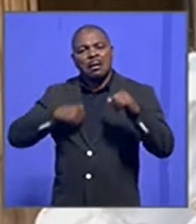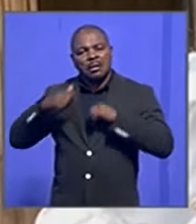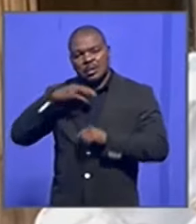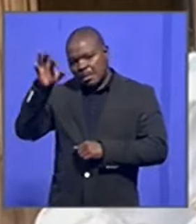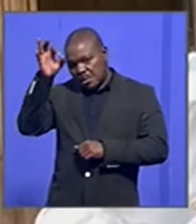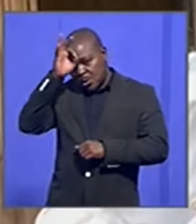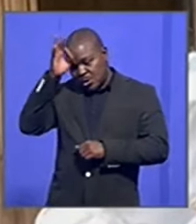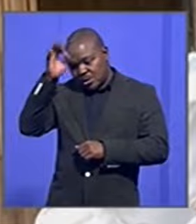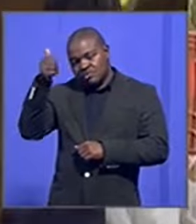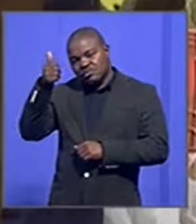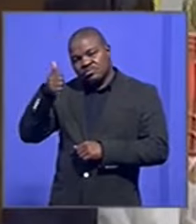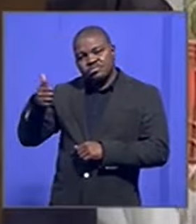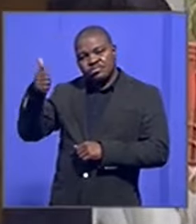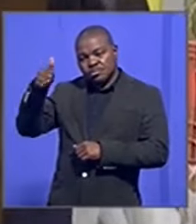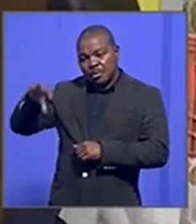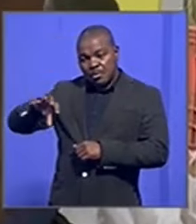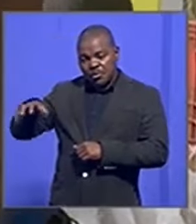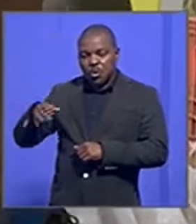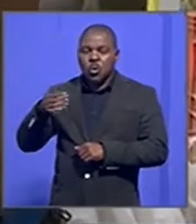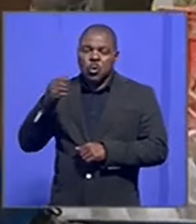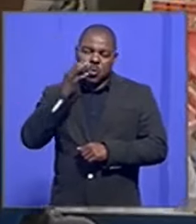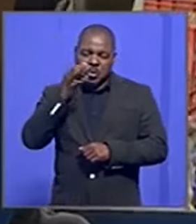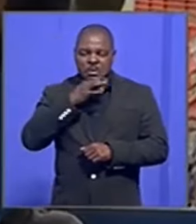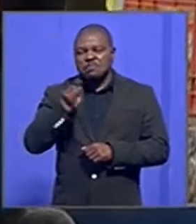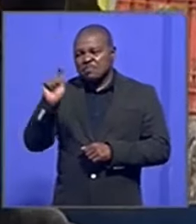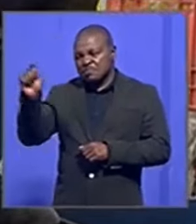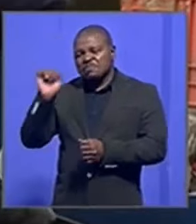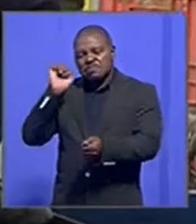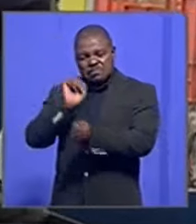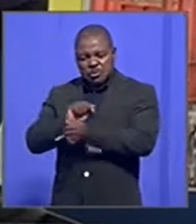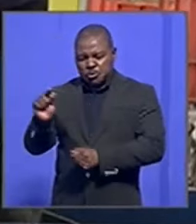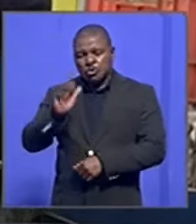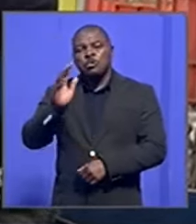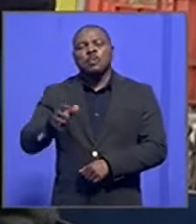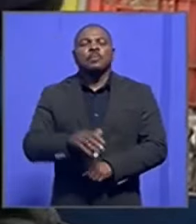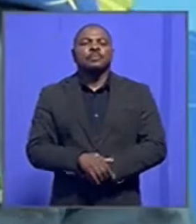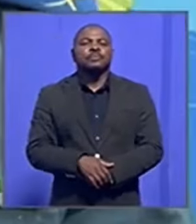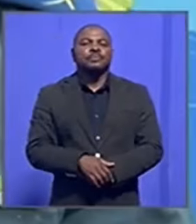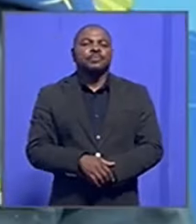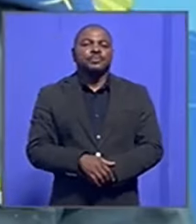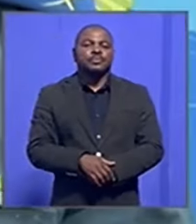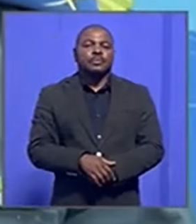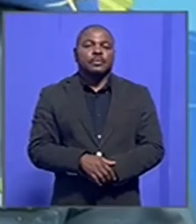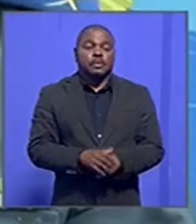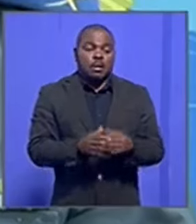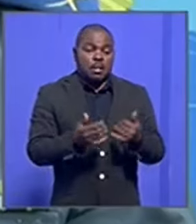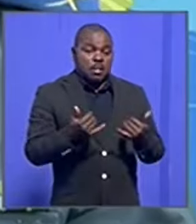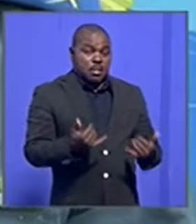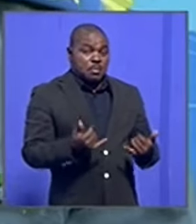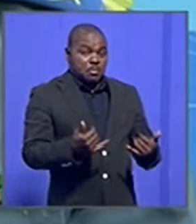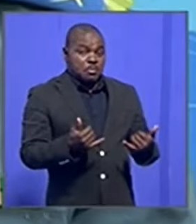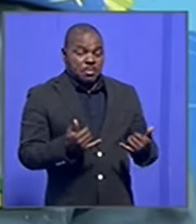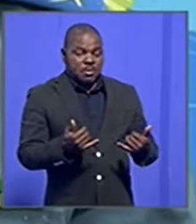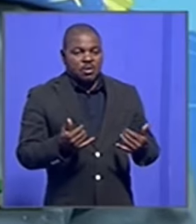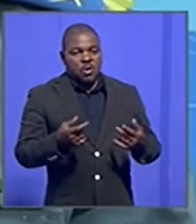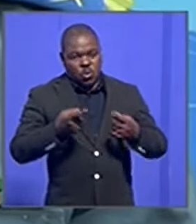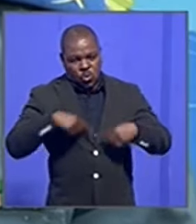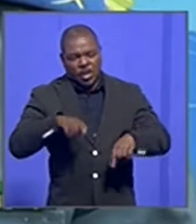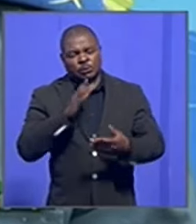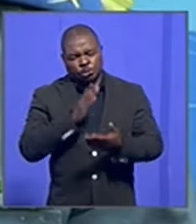sepodisa province o tile moko gore bapelelwa batlile go tshwarwa mo bogautshwaneng. At the moment, we are going to